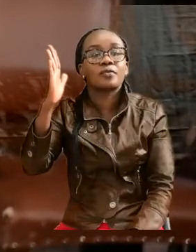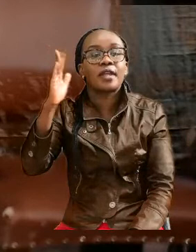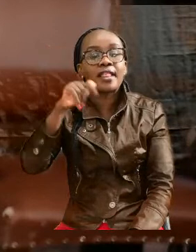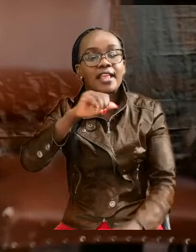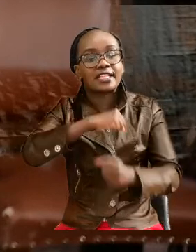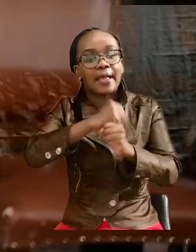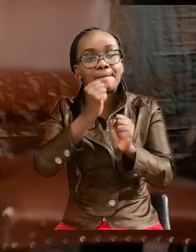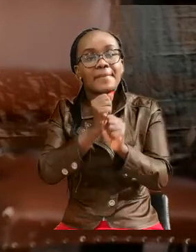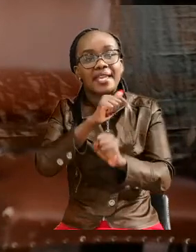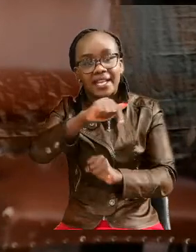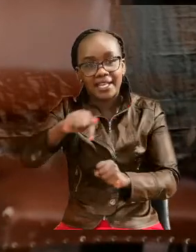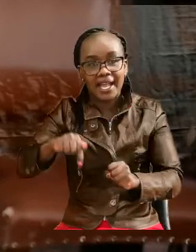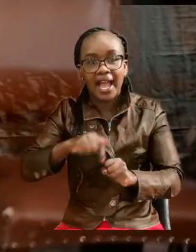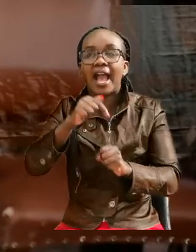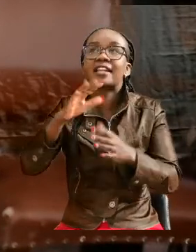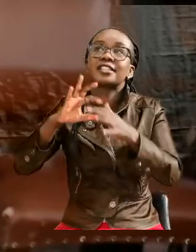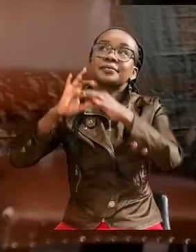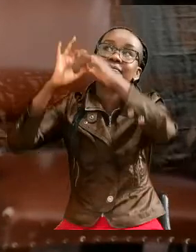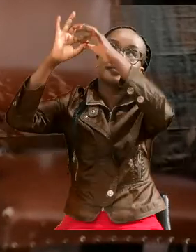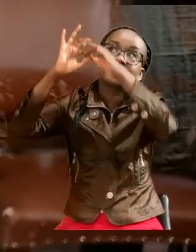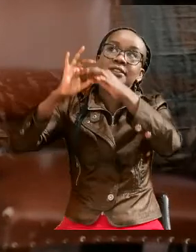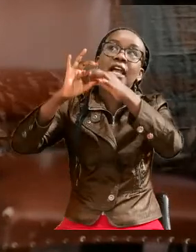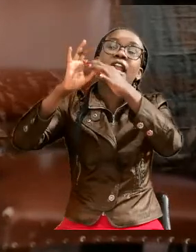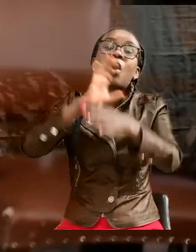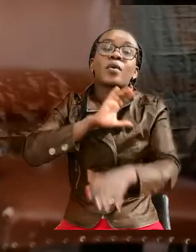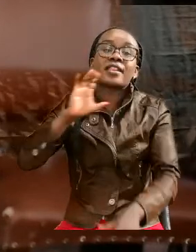us co-heirs with Christ, isn't it?